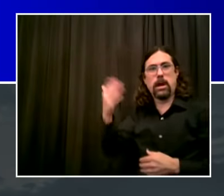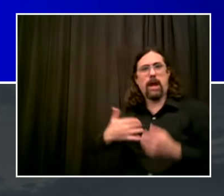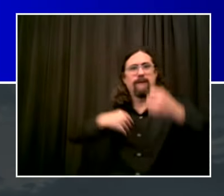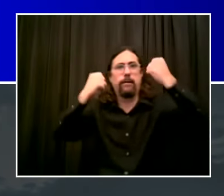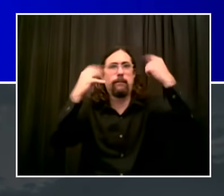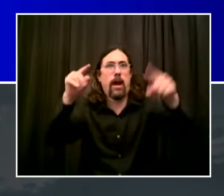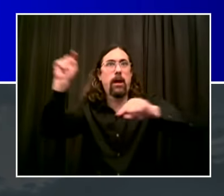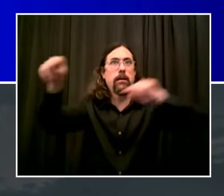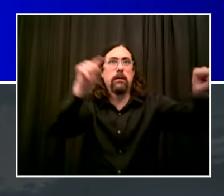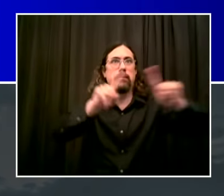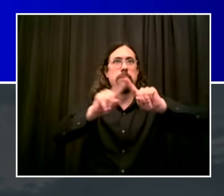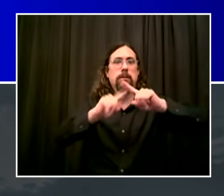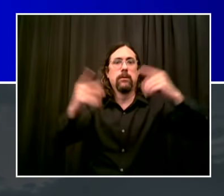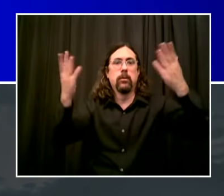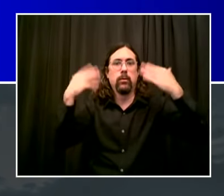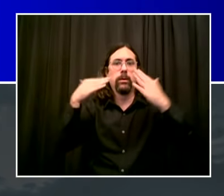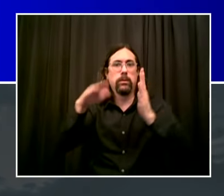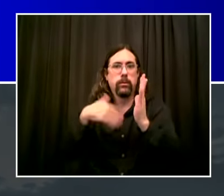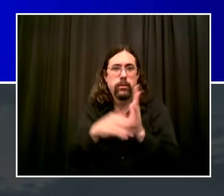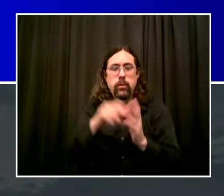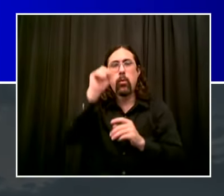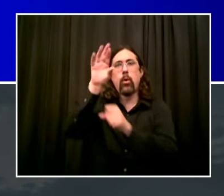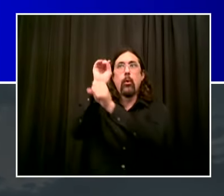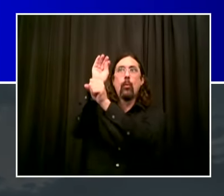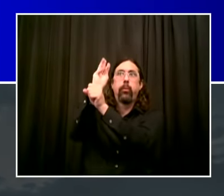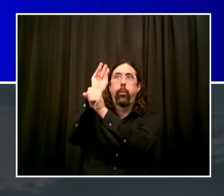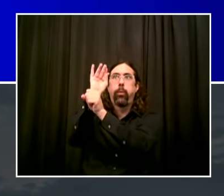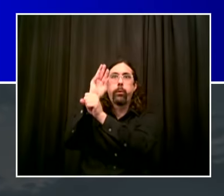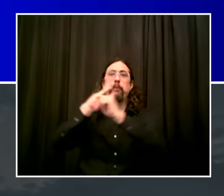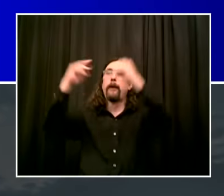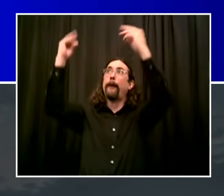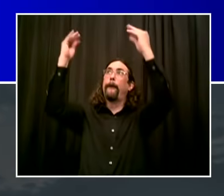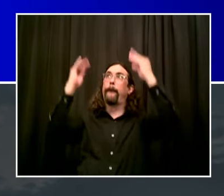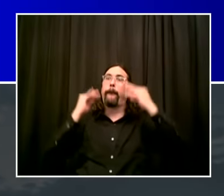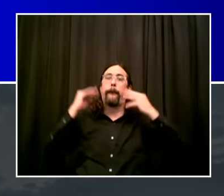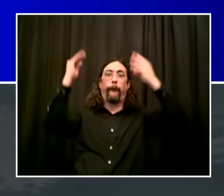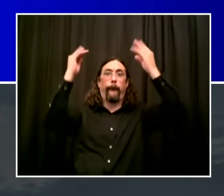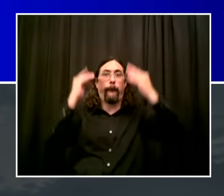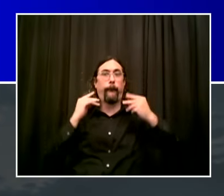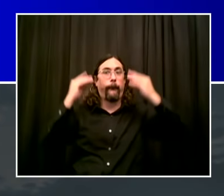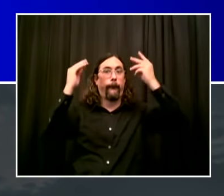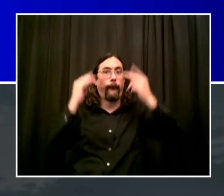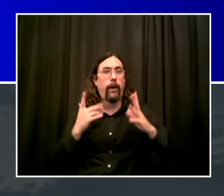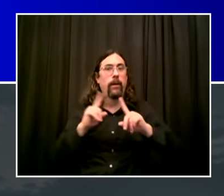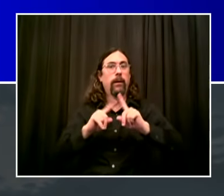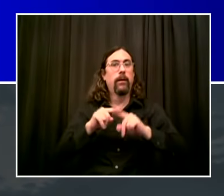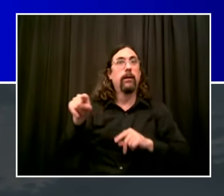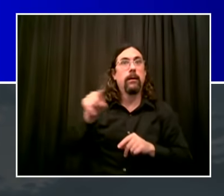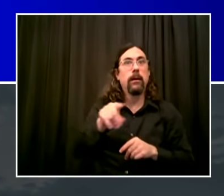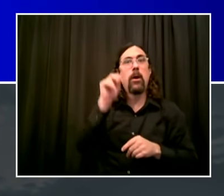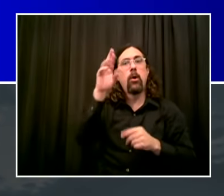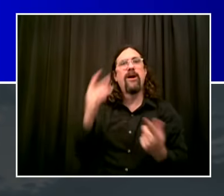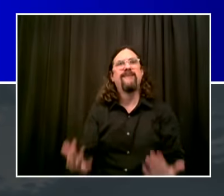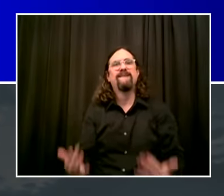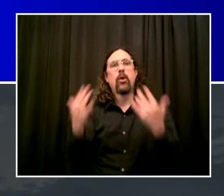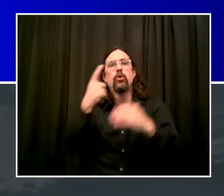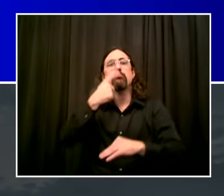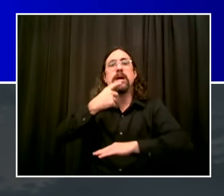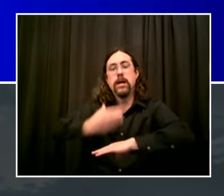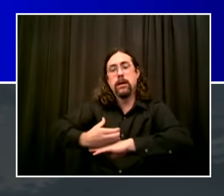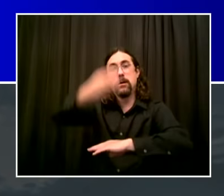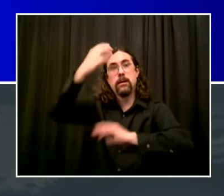outdoors and indoors in our parks and all around to keep people cool. Anyone who needs to know about that, you can call 311 for locations near